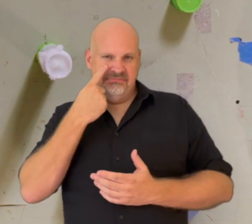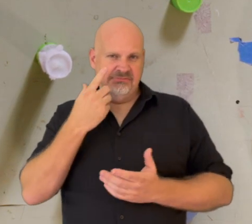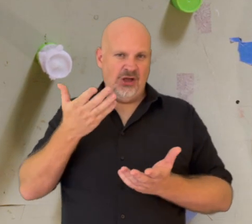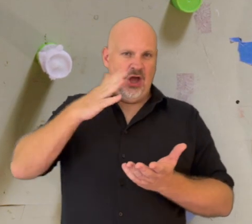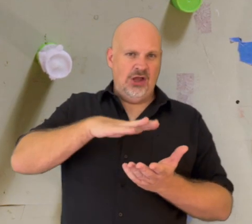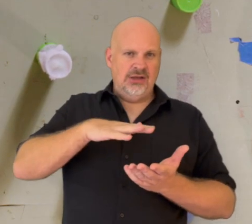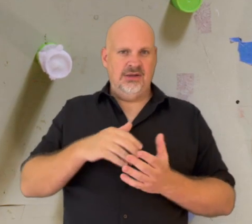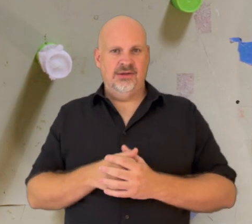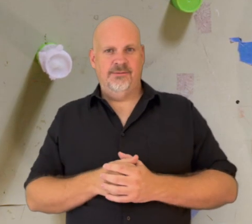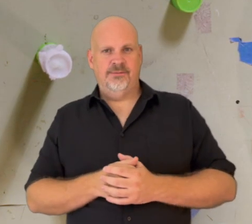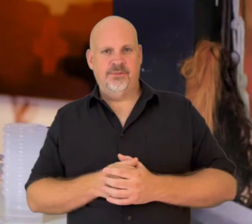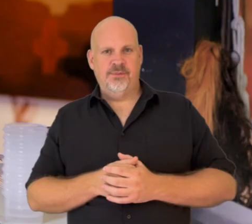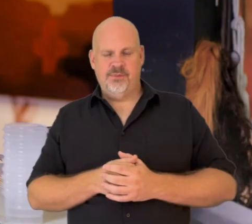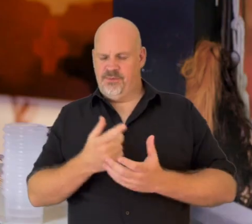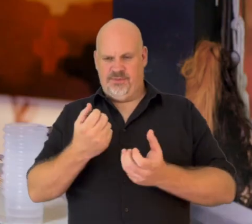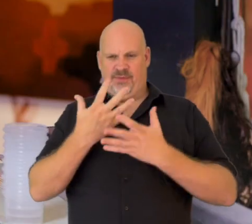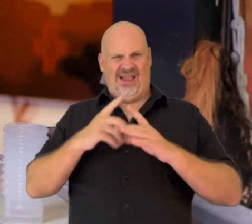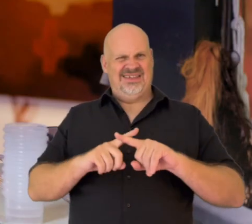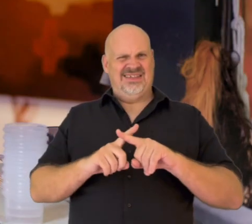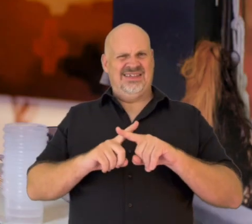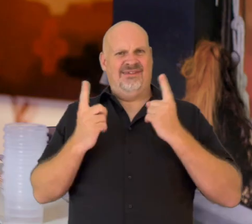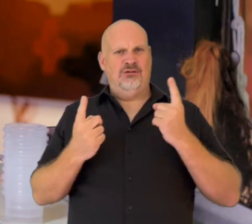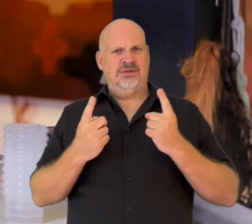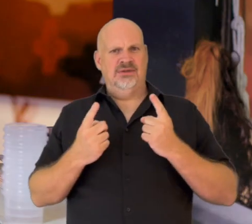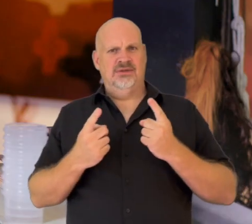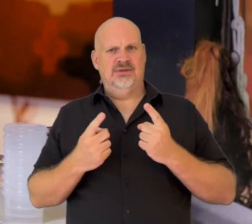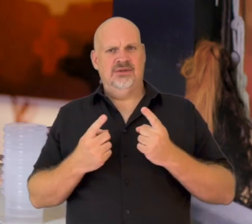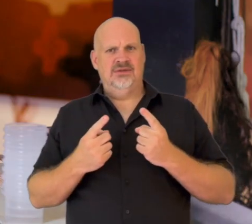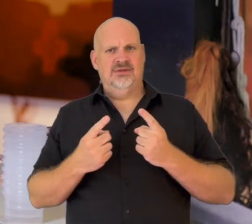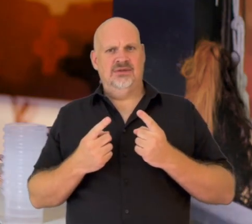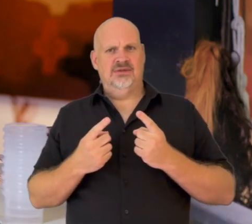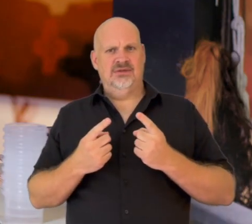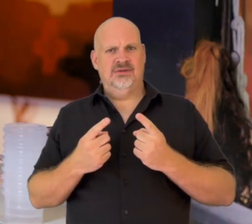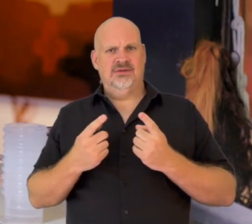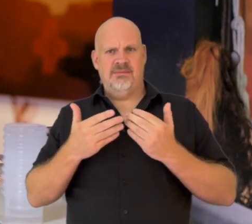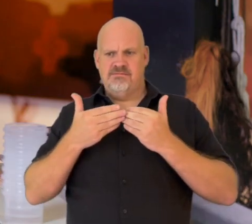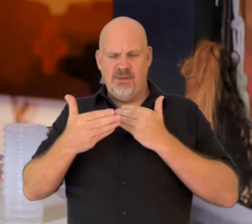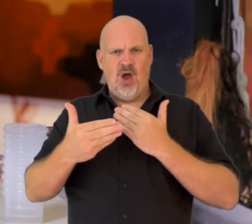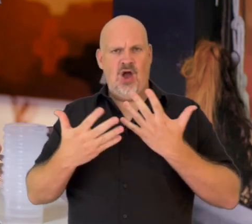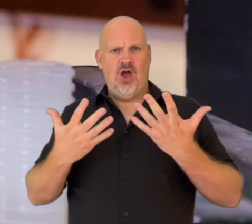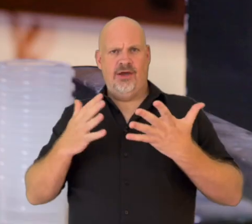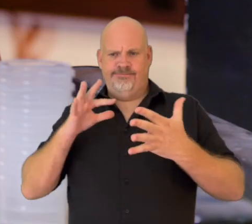Something that speaks a really different language and has got much more of the hand in it.